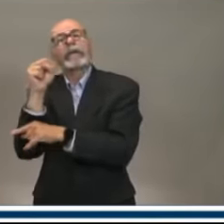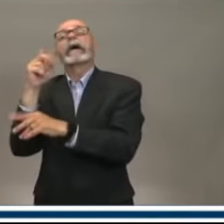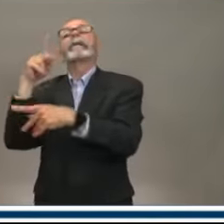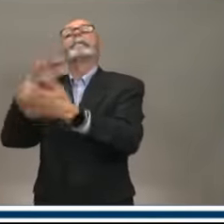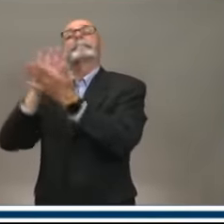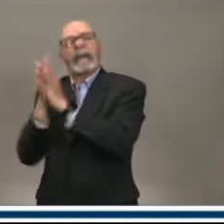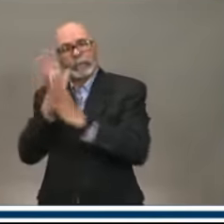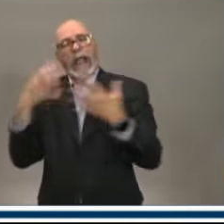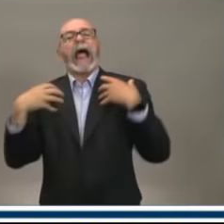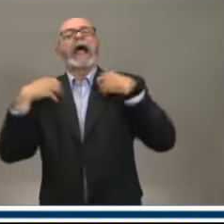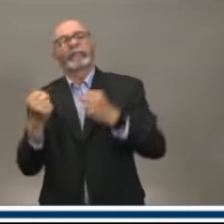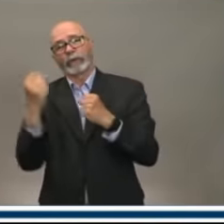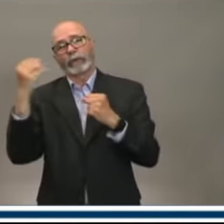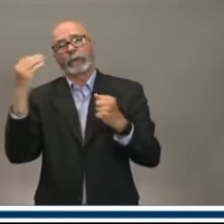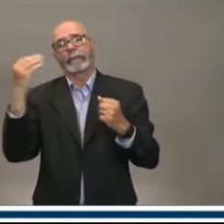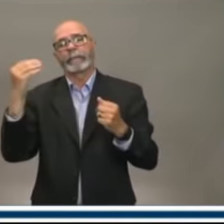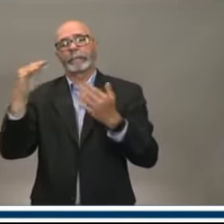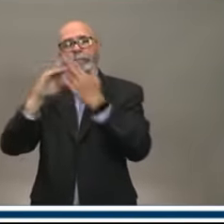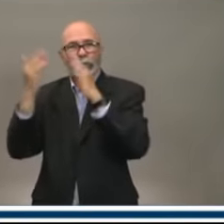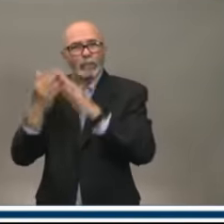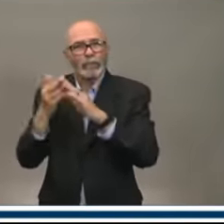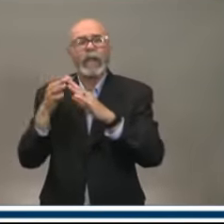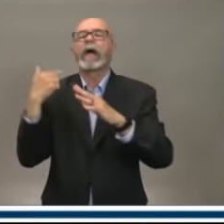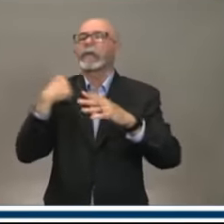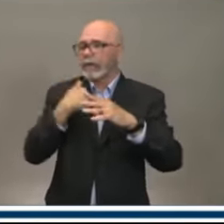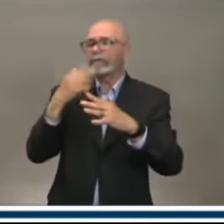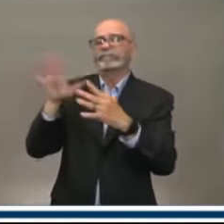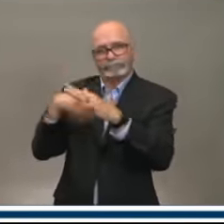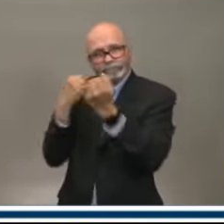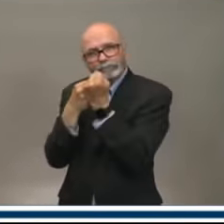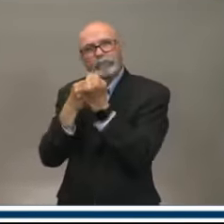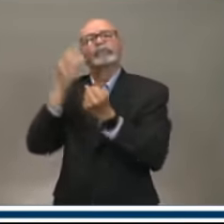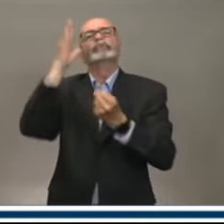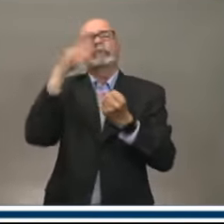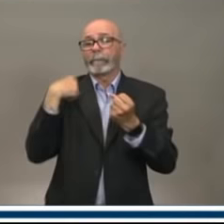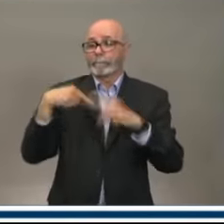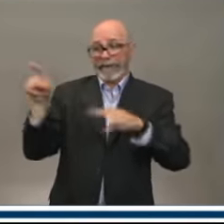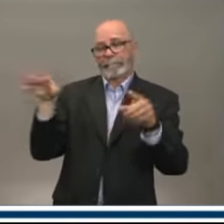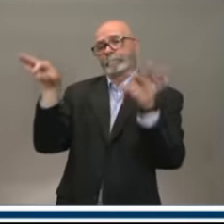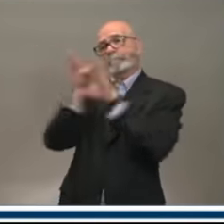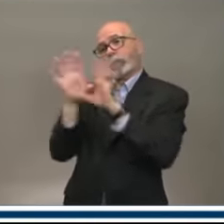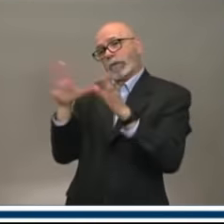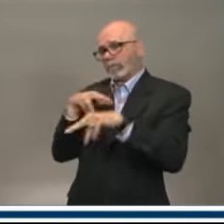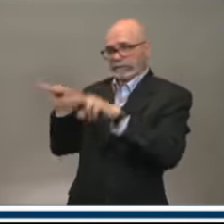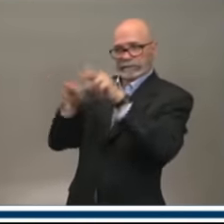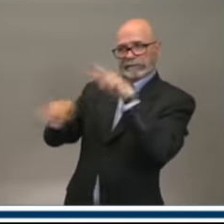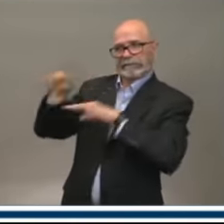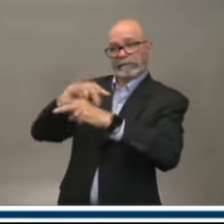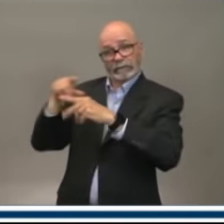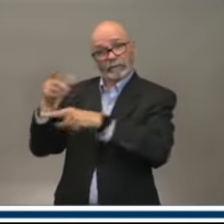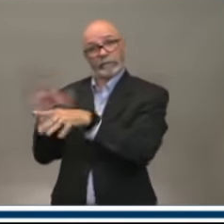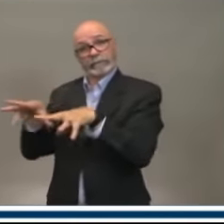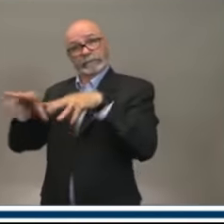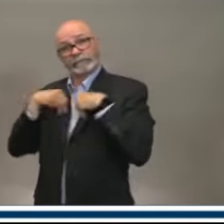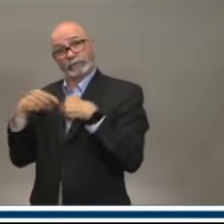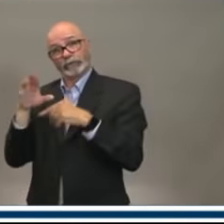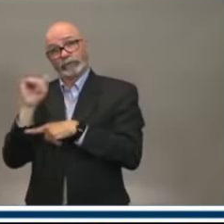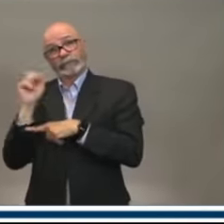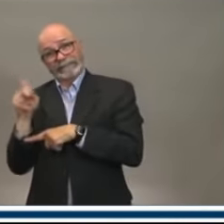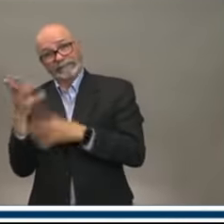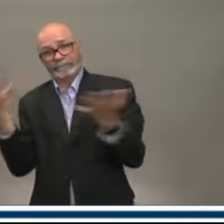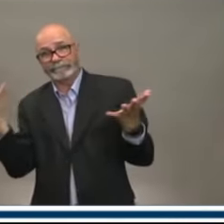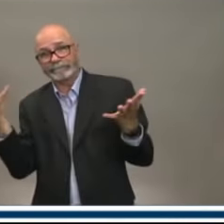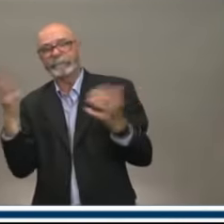communities, which is my lens that I always look at things. And lastly, we want to do things slowly and carefully.